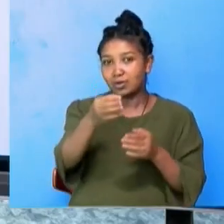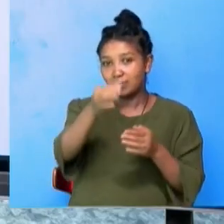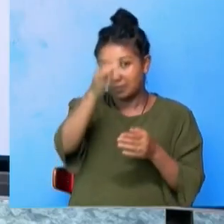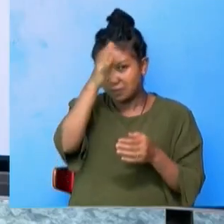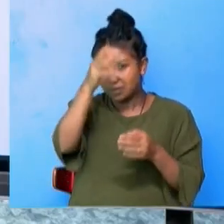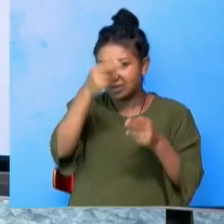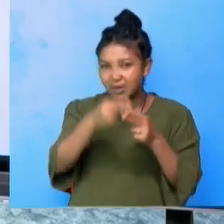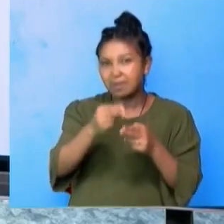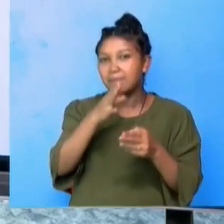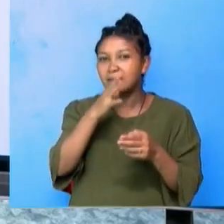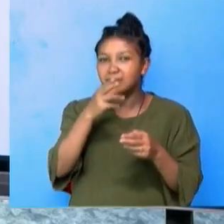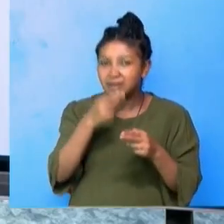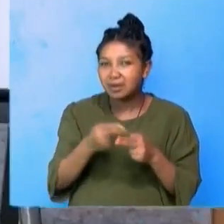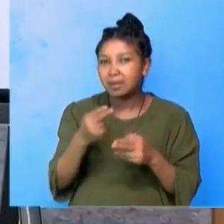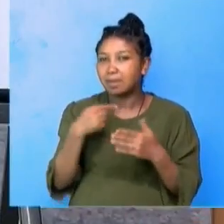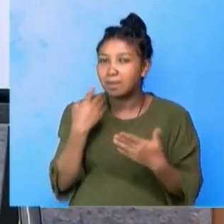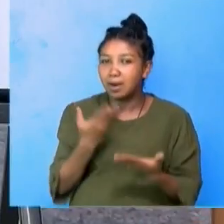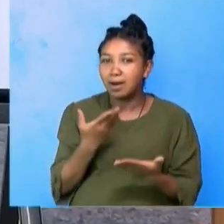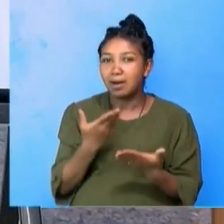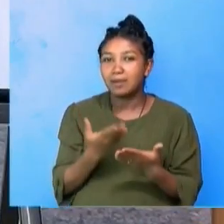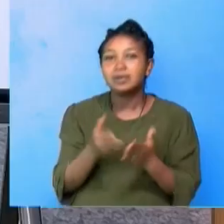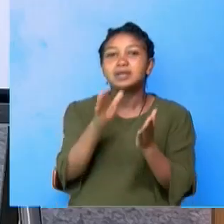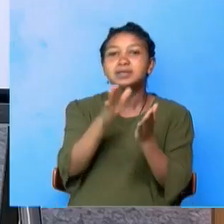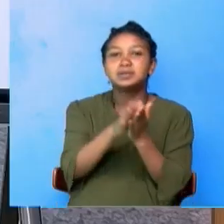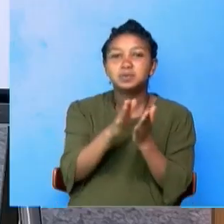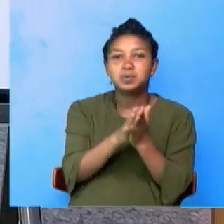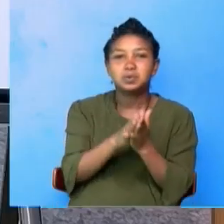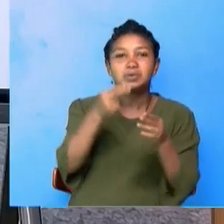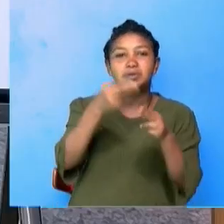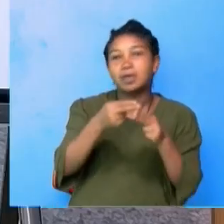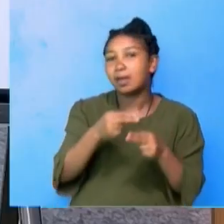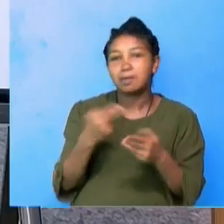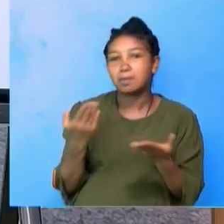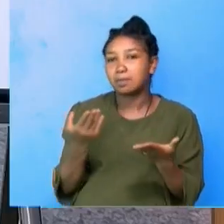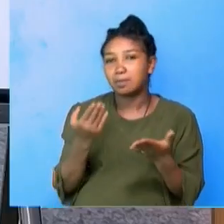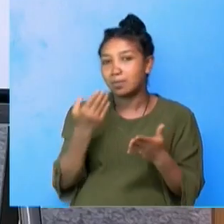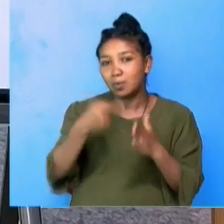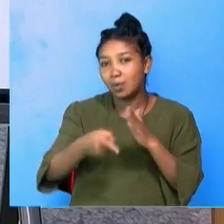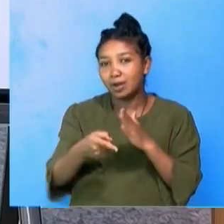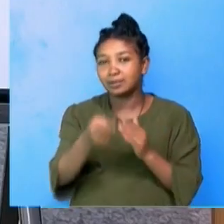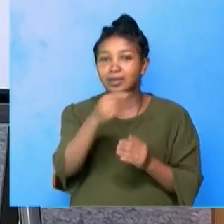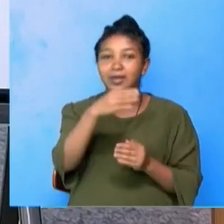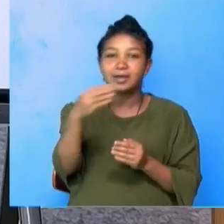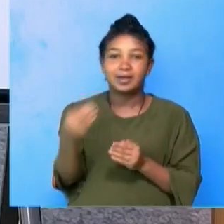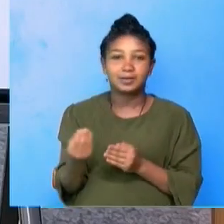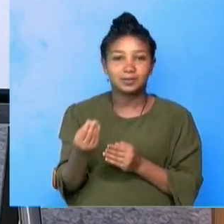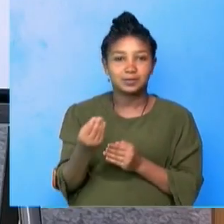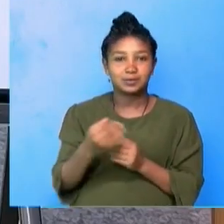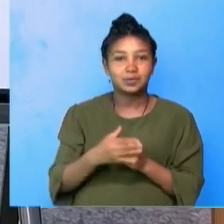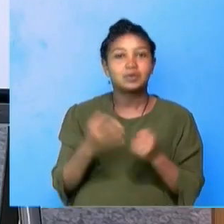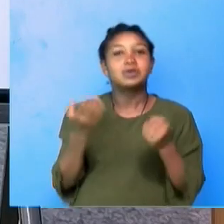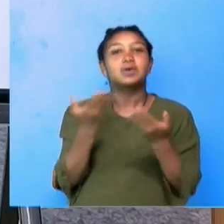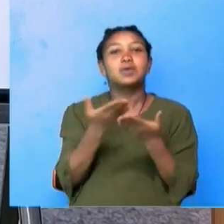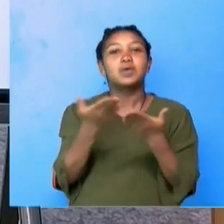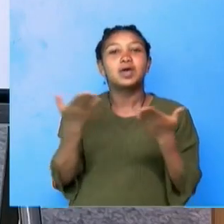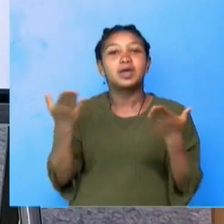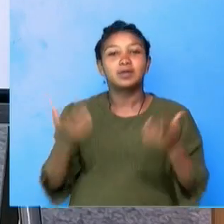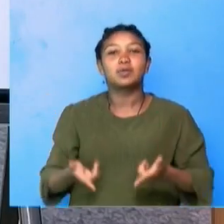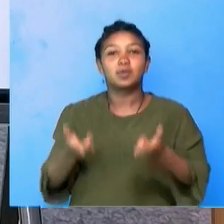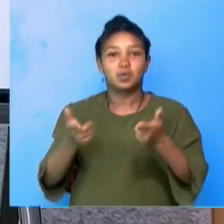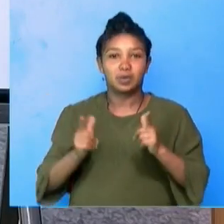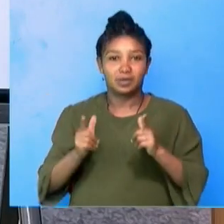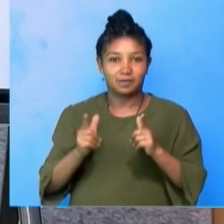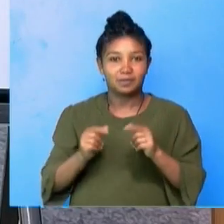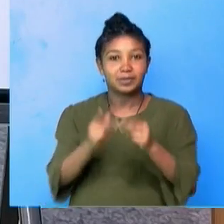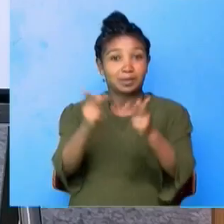your mother's name, and the school that you are learn. And also, where do you live?